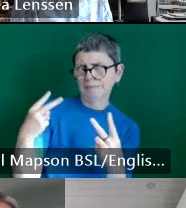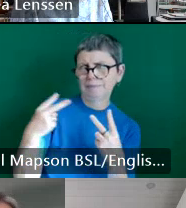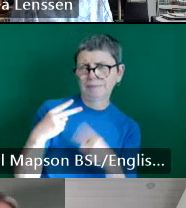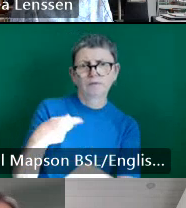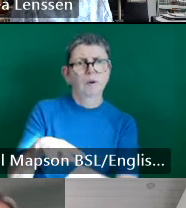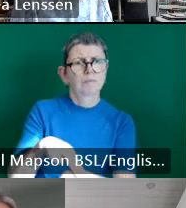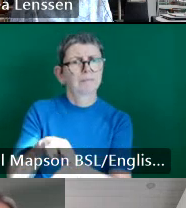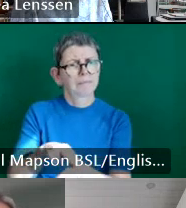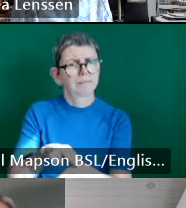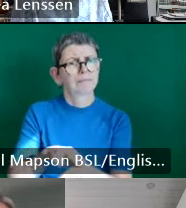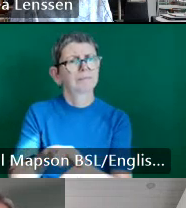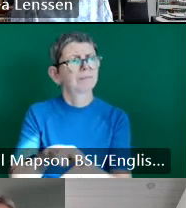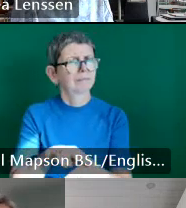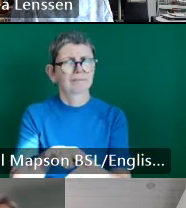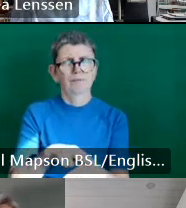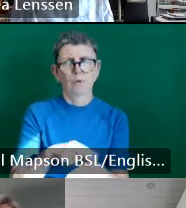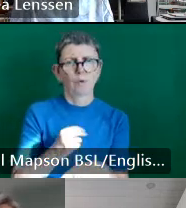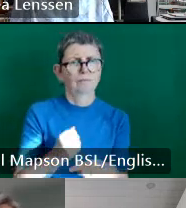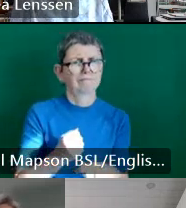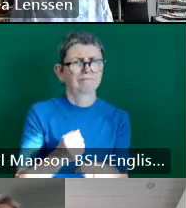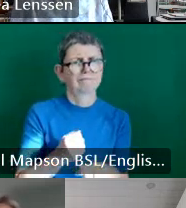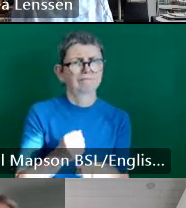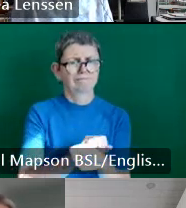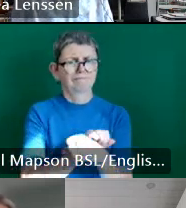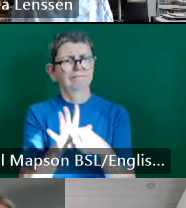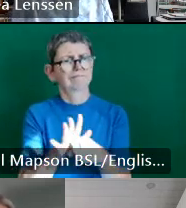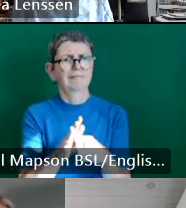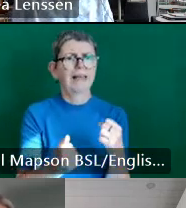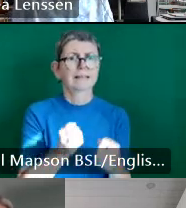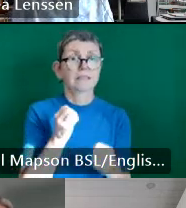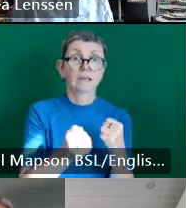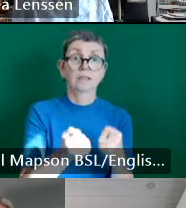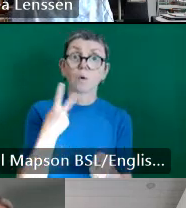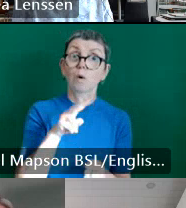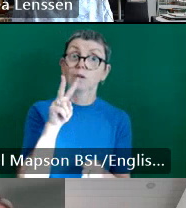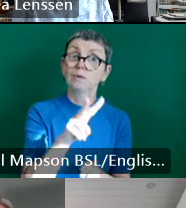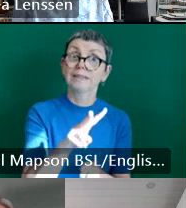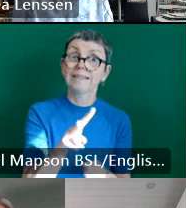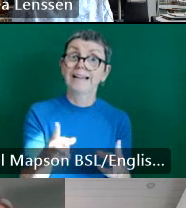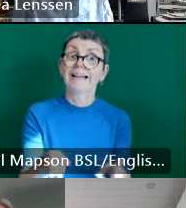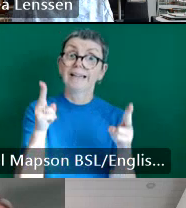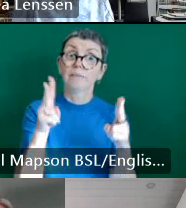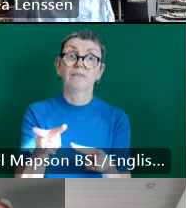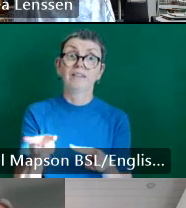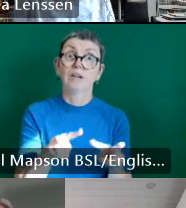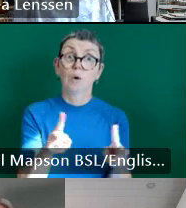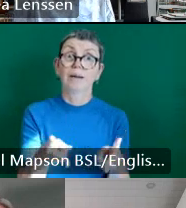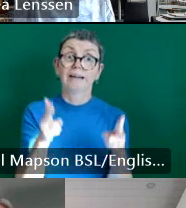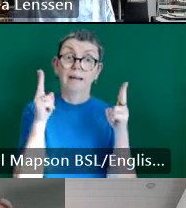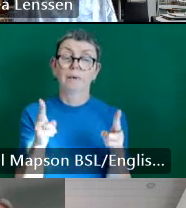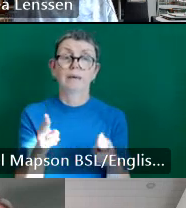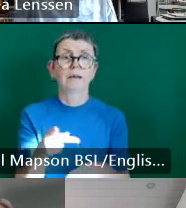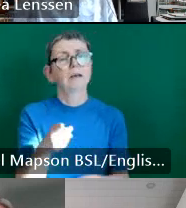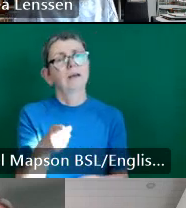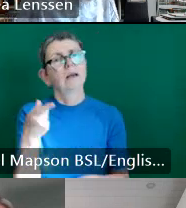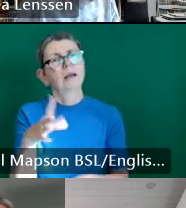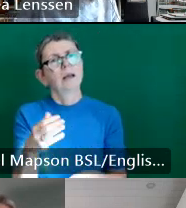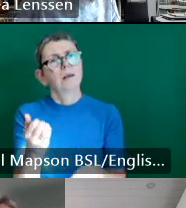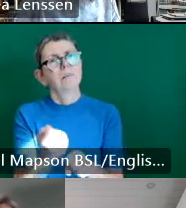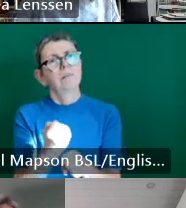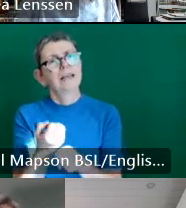for exercise. And I want to show this clip. Um, this was this was produced by